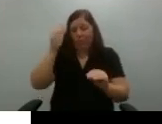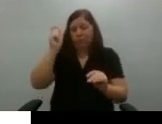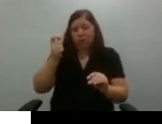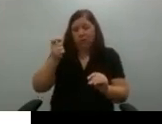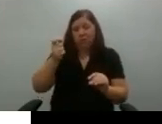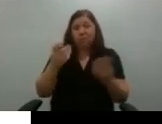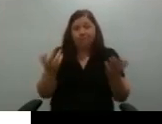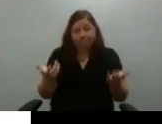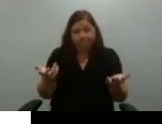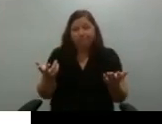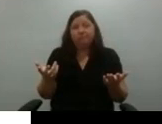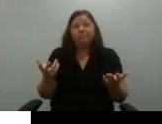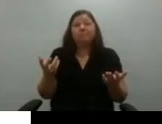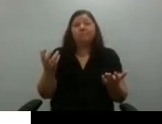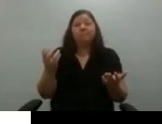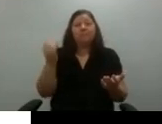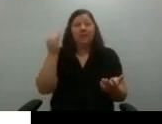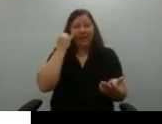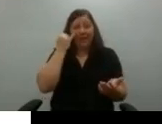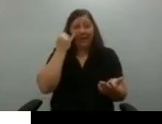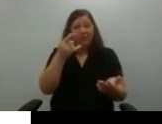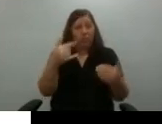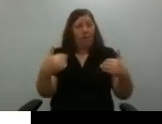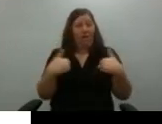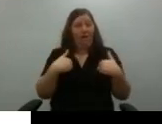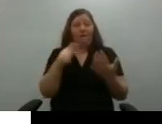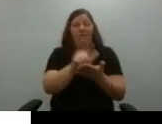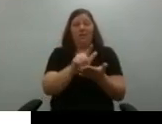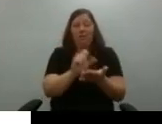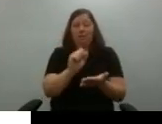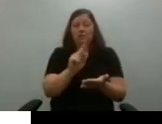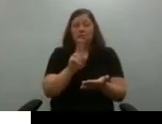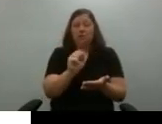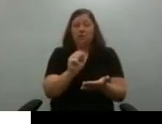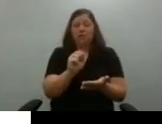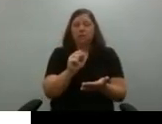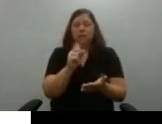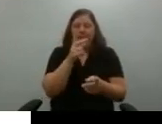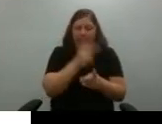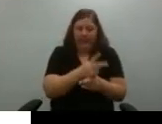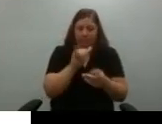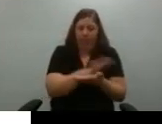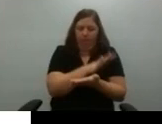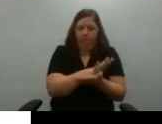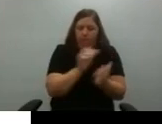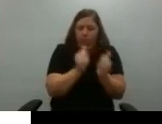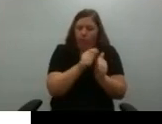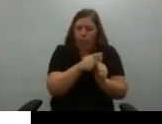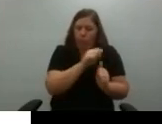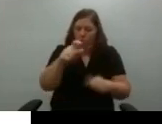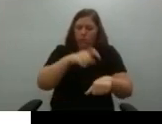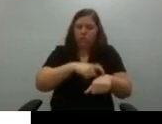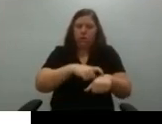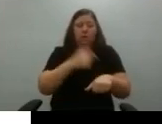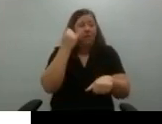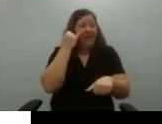So if you do have legal status, then keep proof of it with you, and you can show that to the immigration officer so